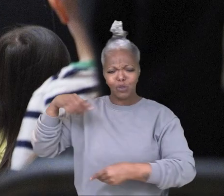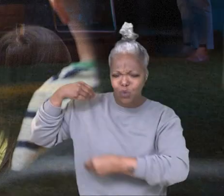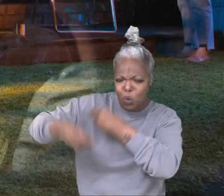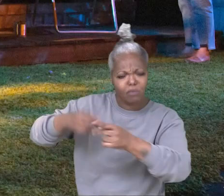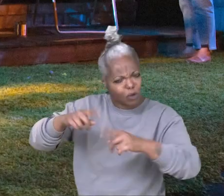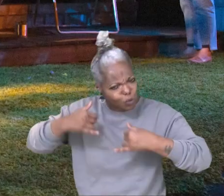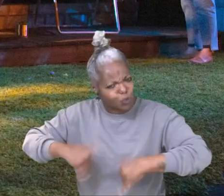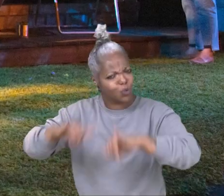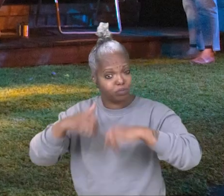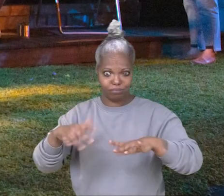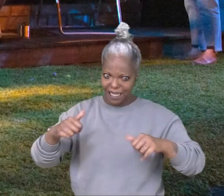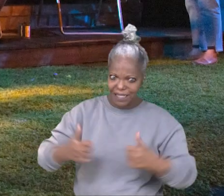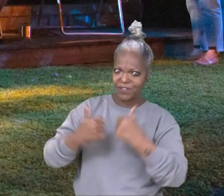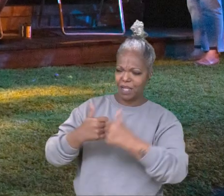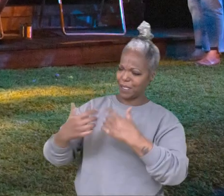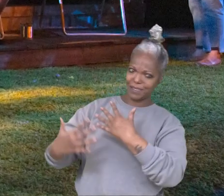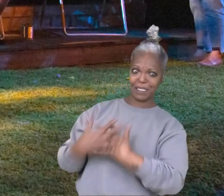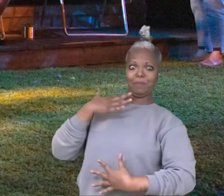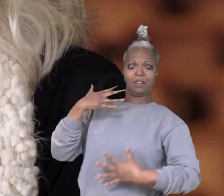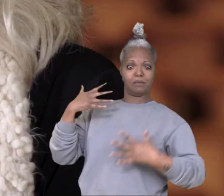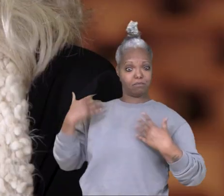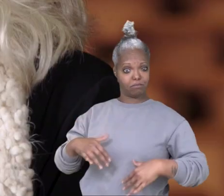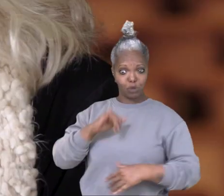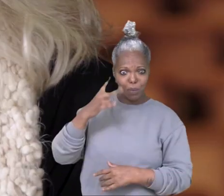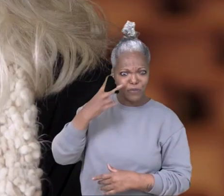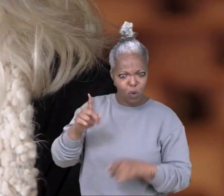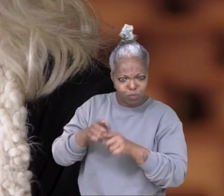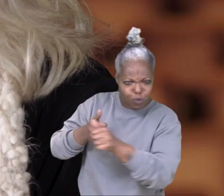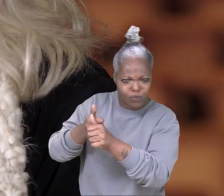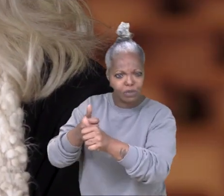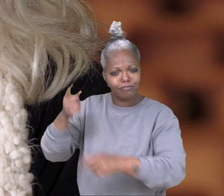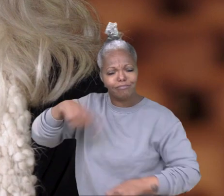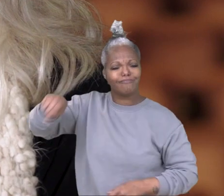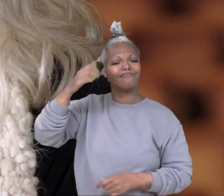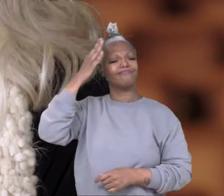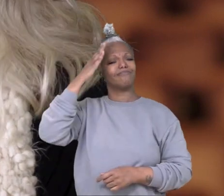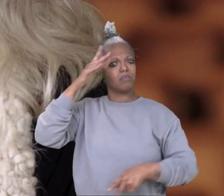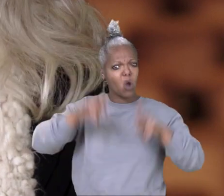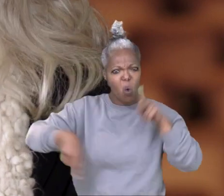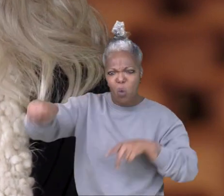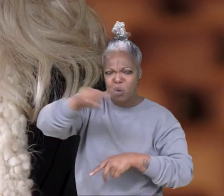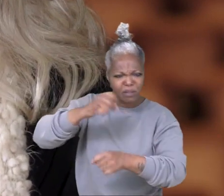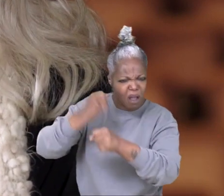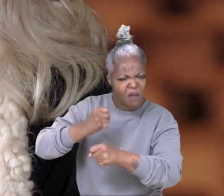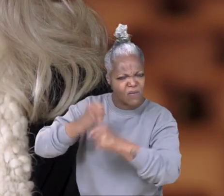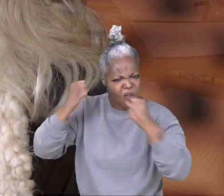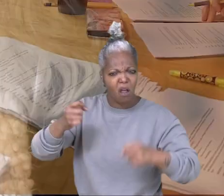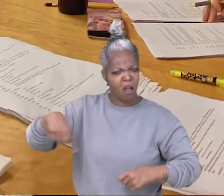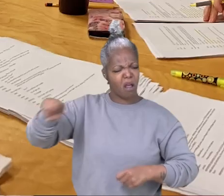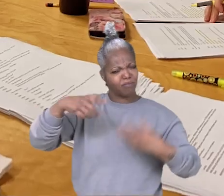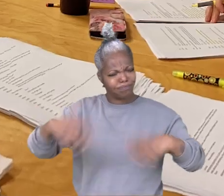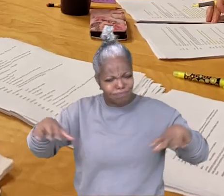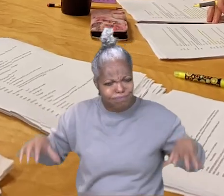that continues to inspire and challenge us all. If you've been following the news, you will know how hard